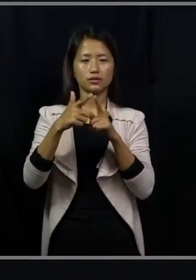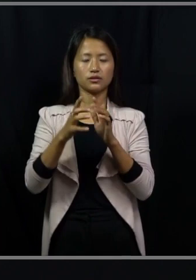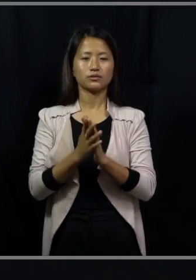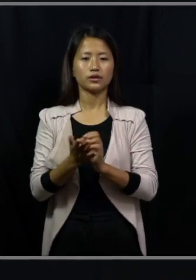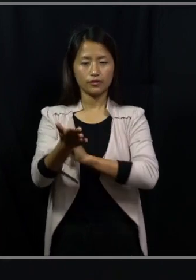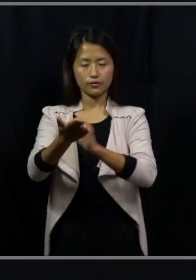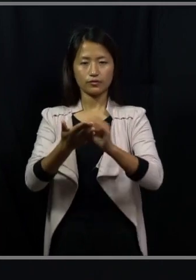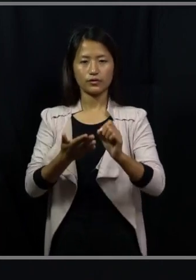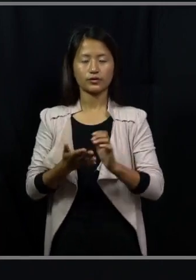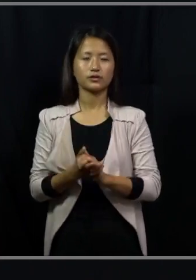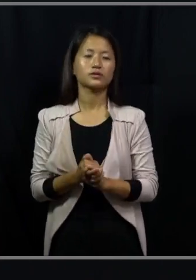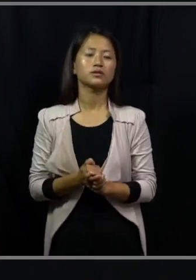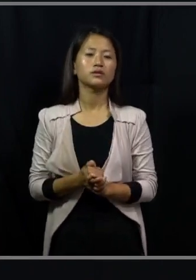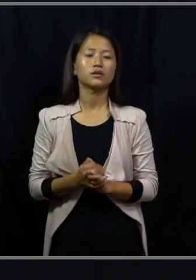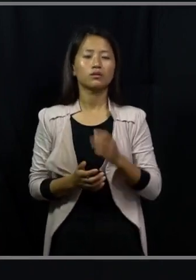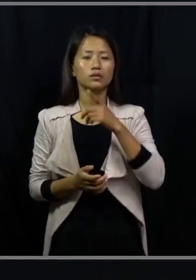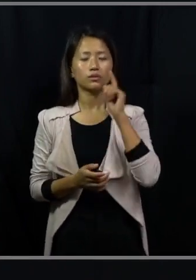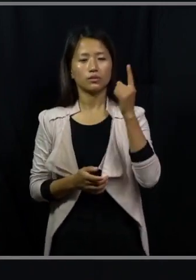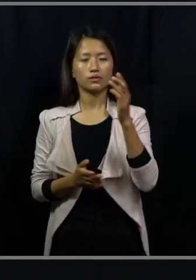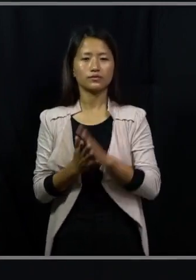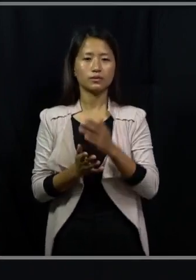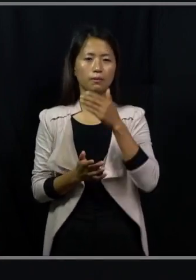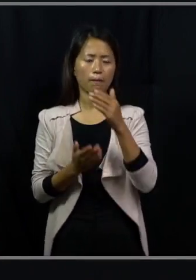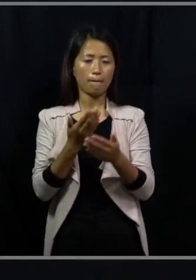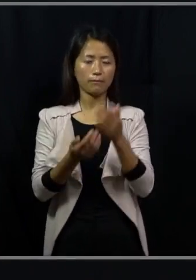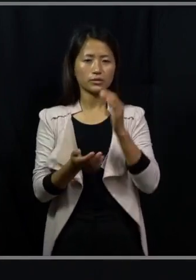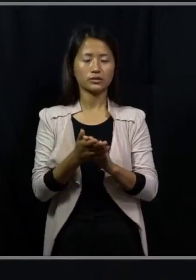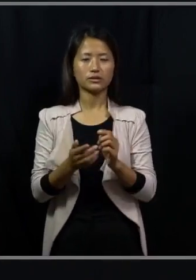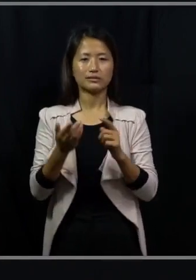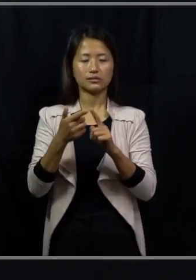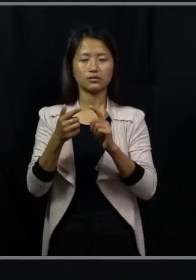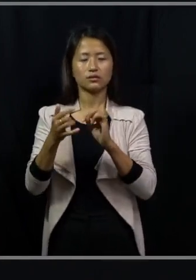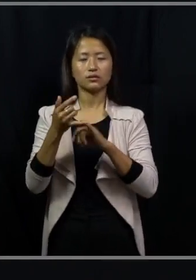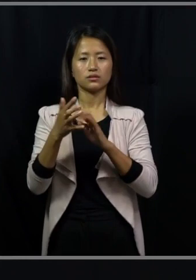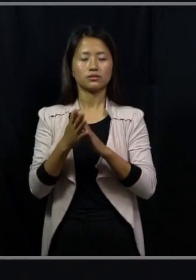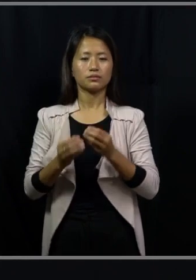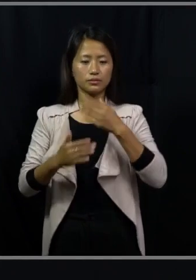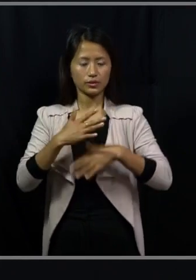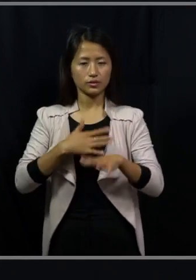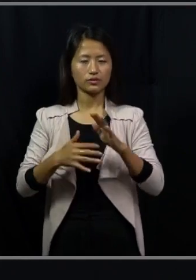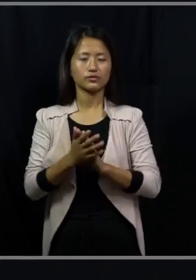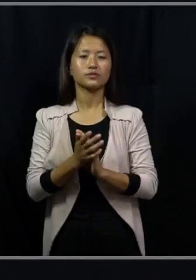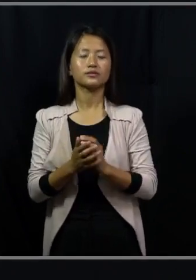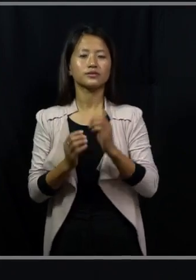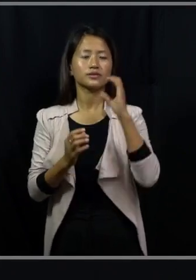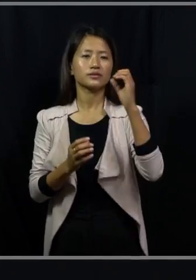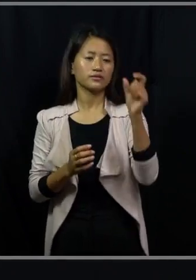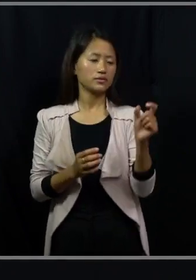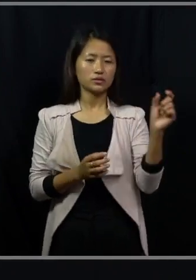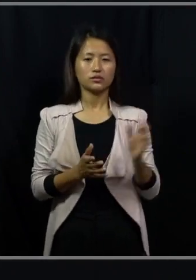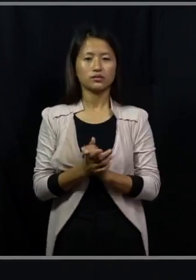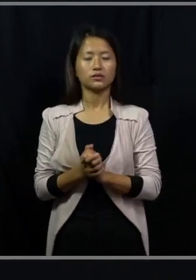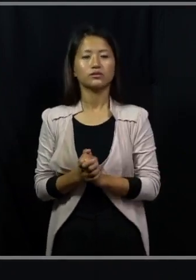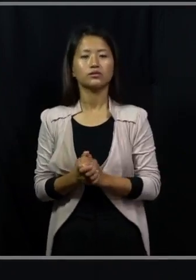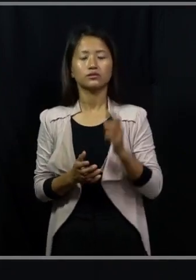of writing. One of the most essential conditions for the birth of civilization is that the people, they